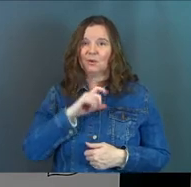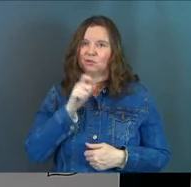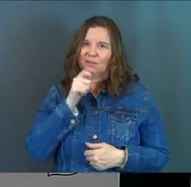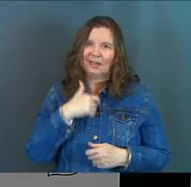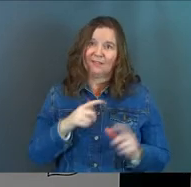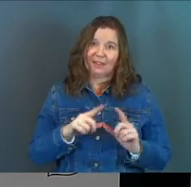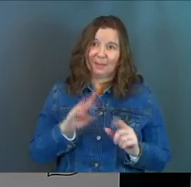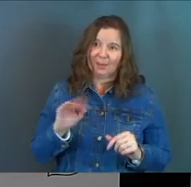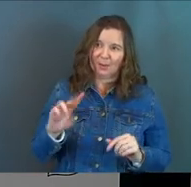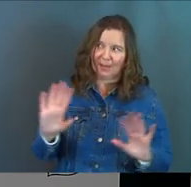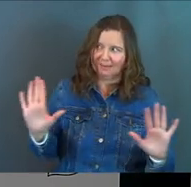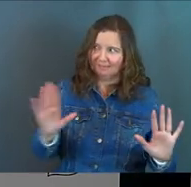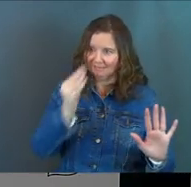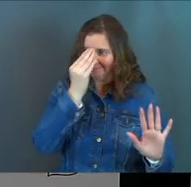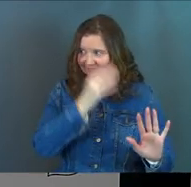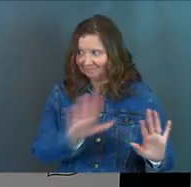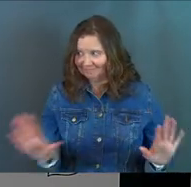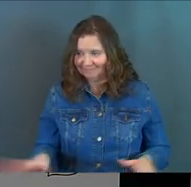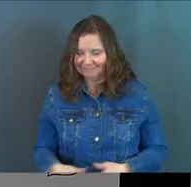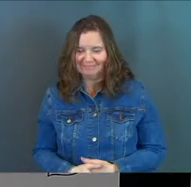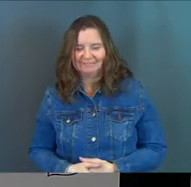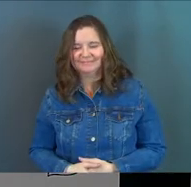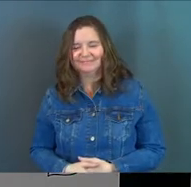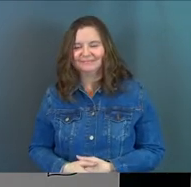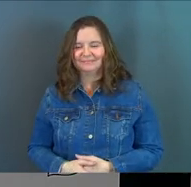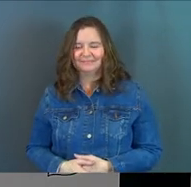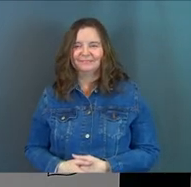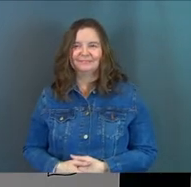16-year-olds shouldn't have a license, by the way.